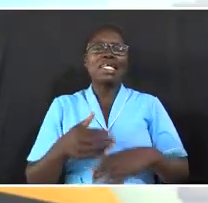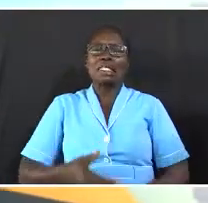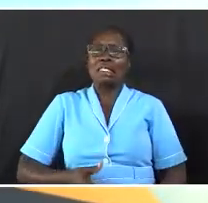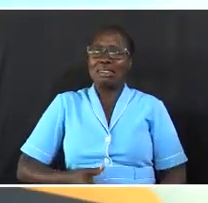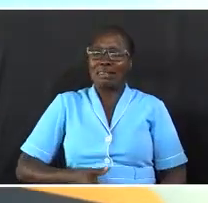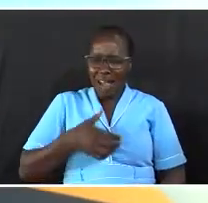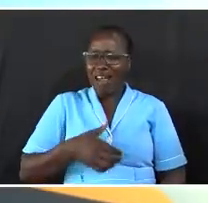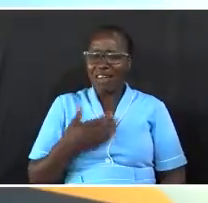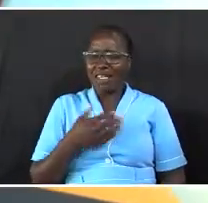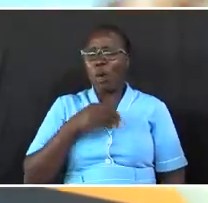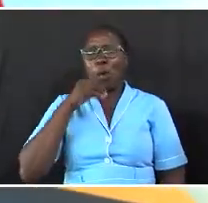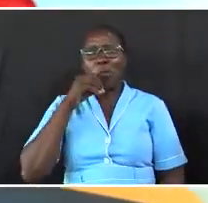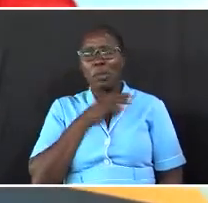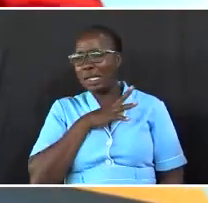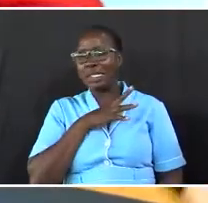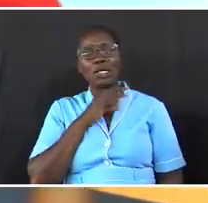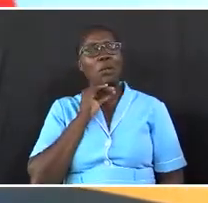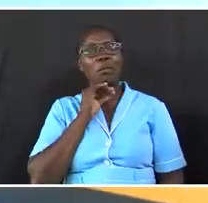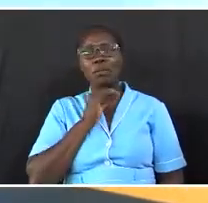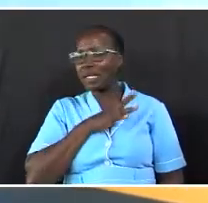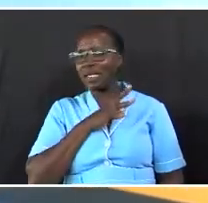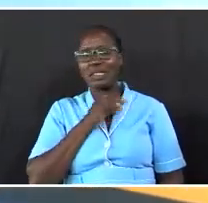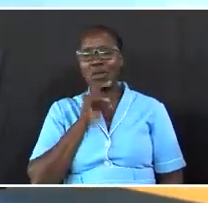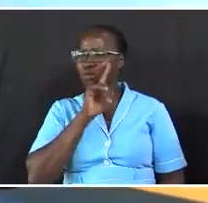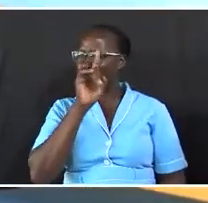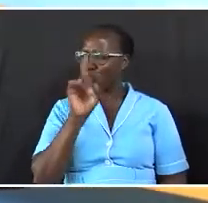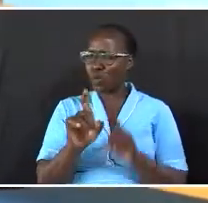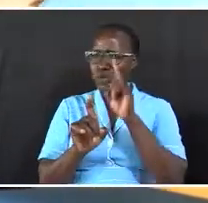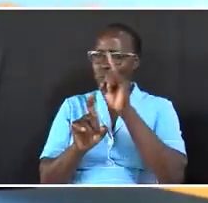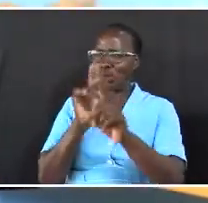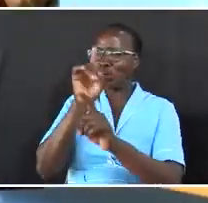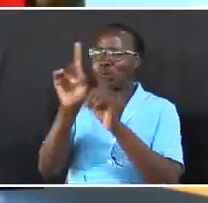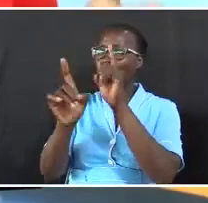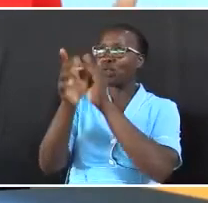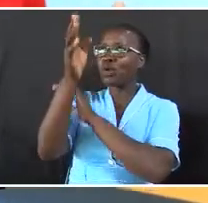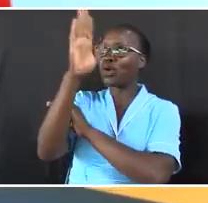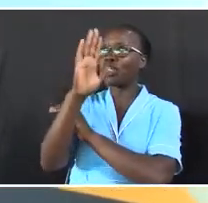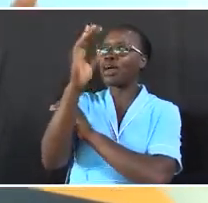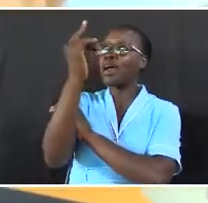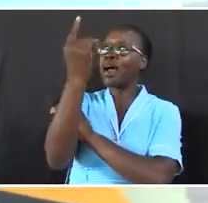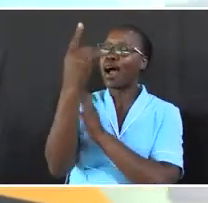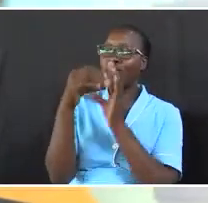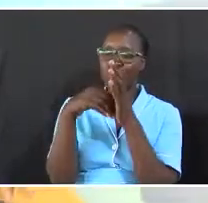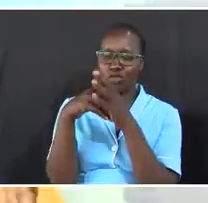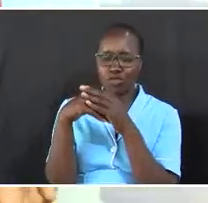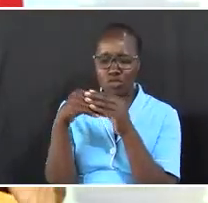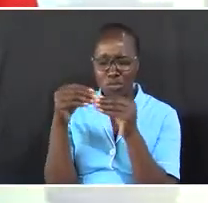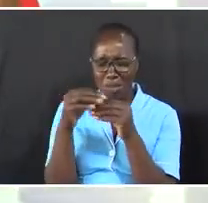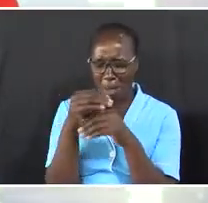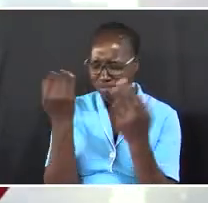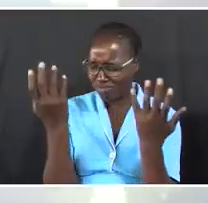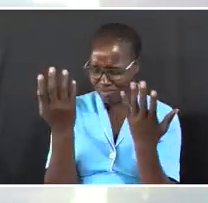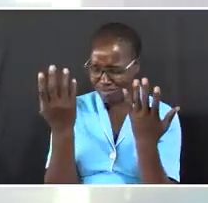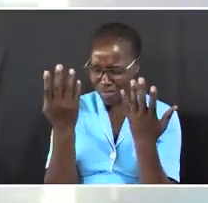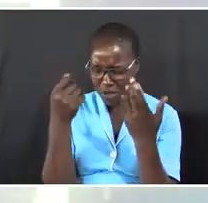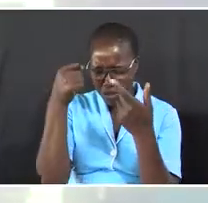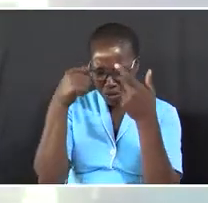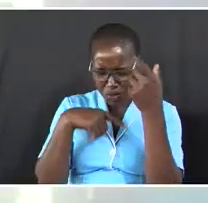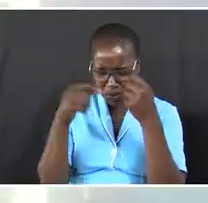angry, complaining, questioning him. Then you come down and you cry and say, I